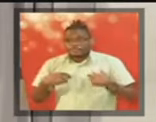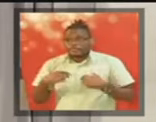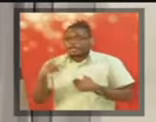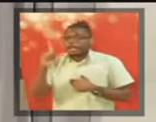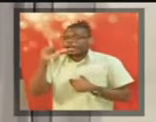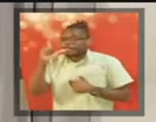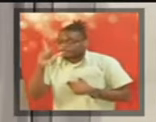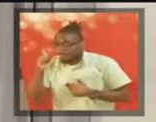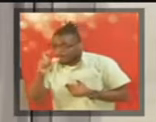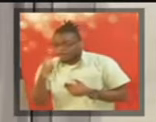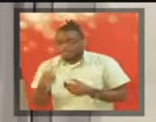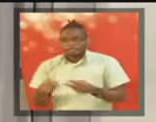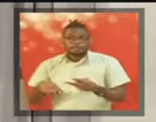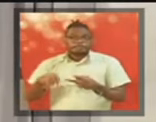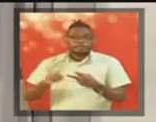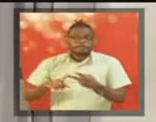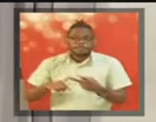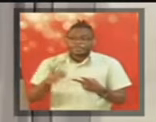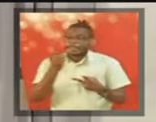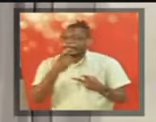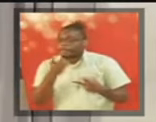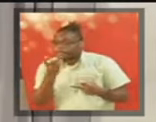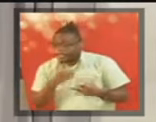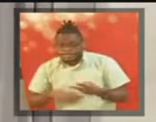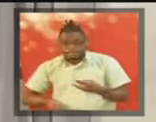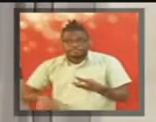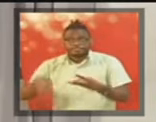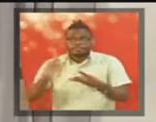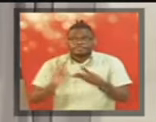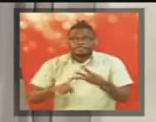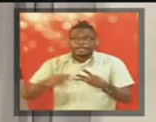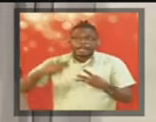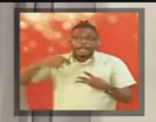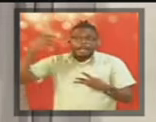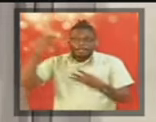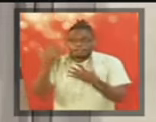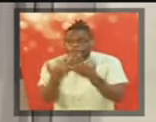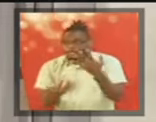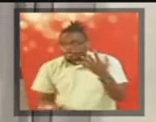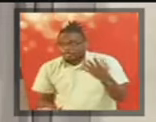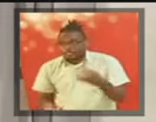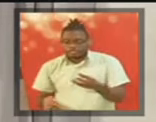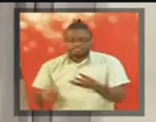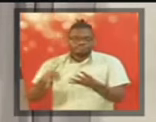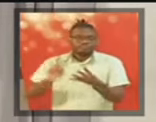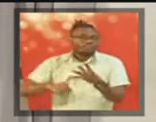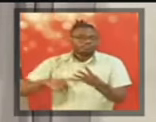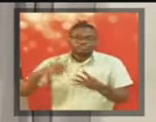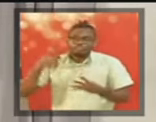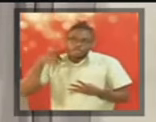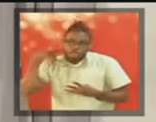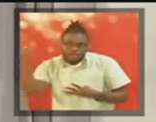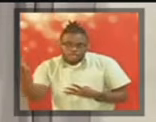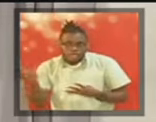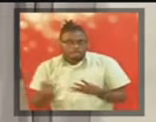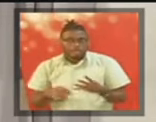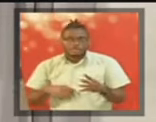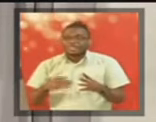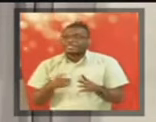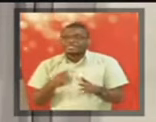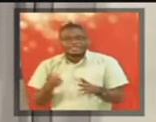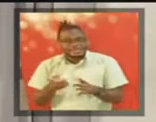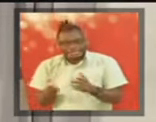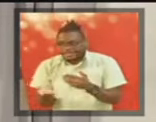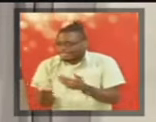poorer clinical outcomes than those without any comorbidities. And of course, internationally, we have seen that trend as